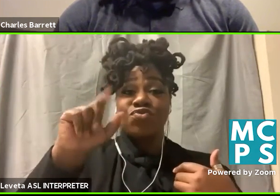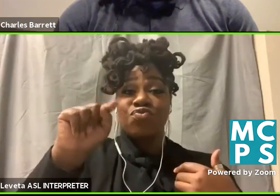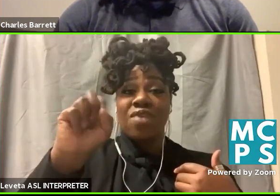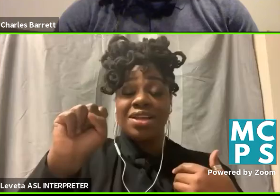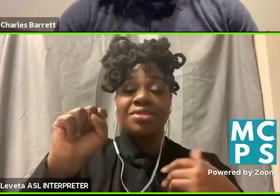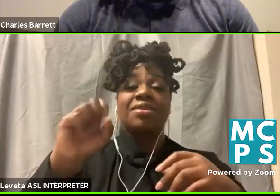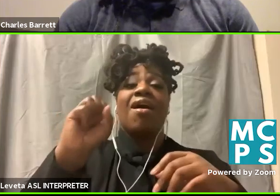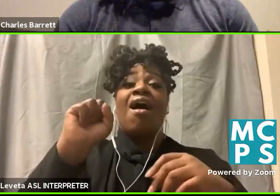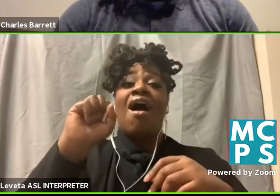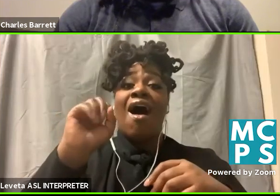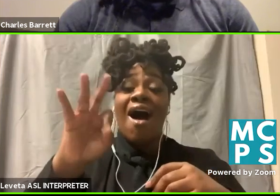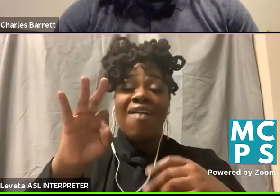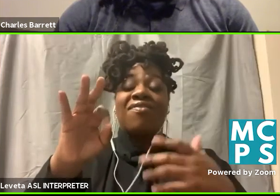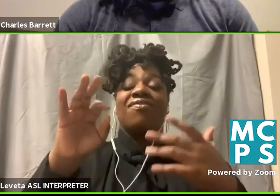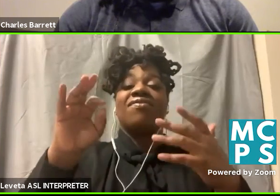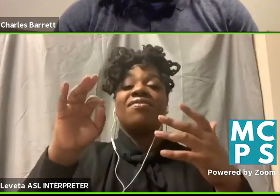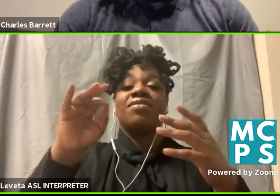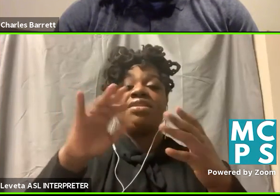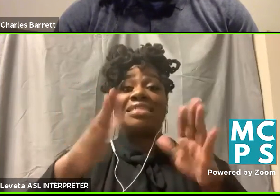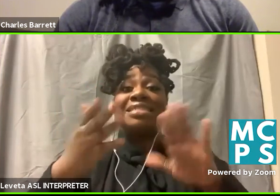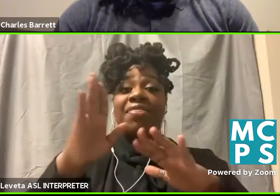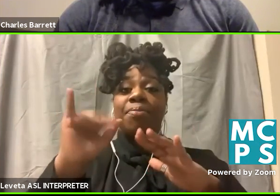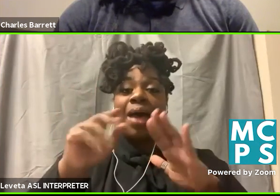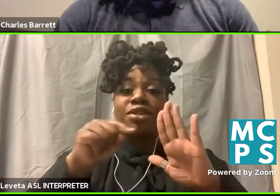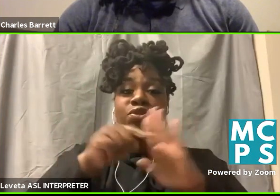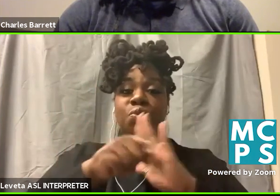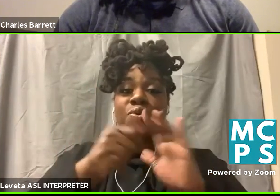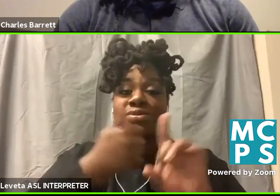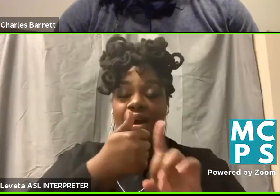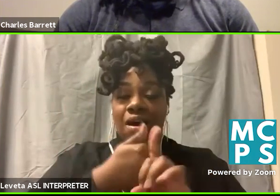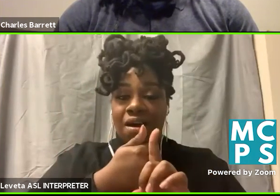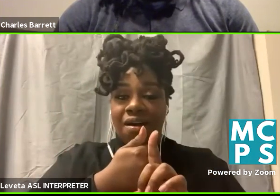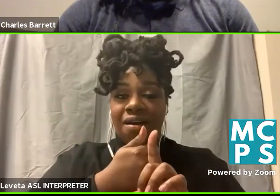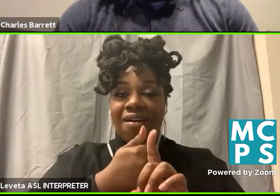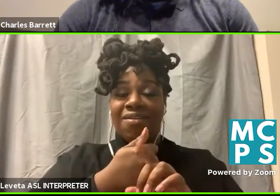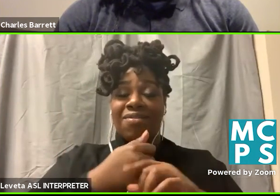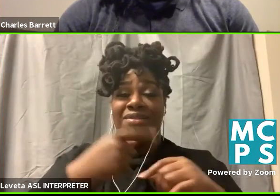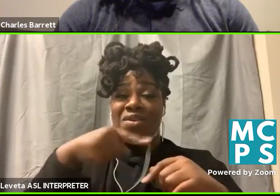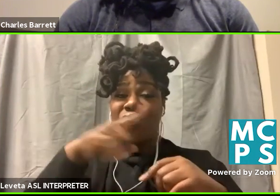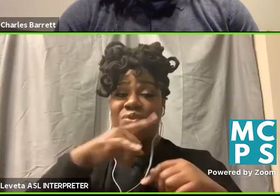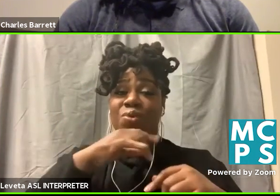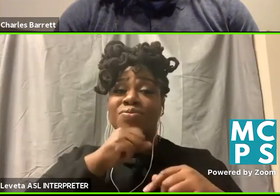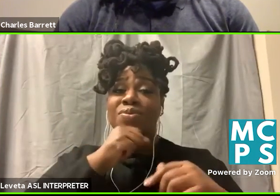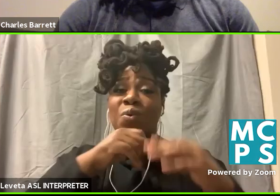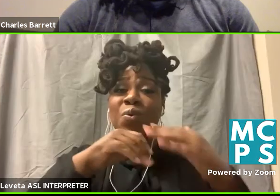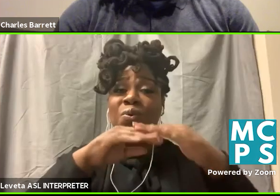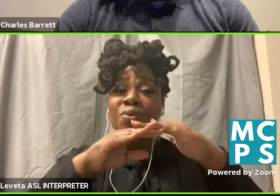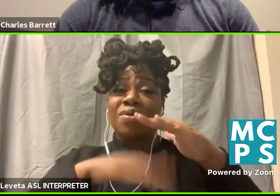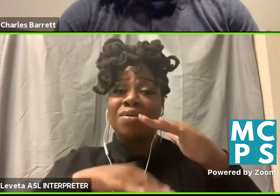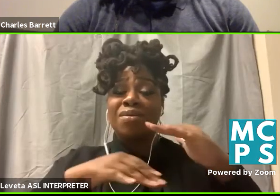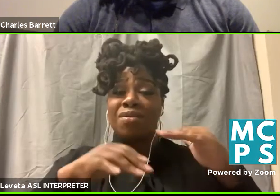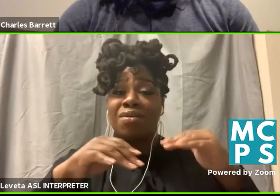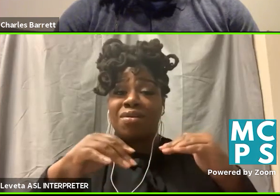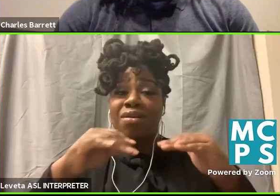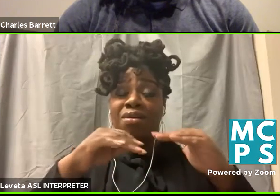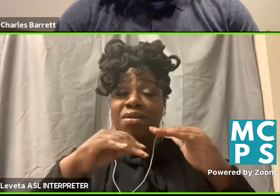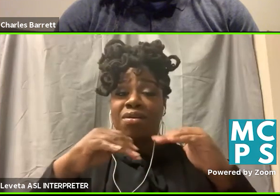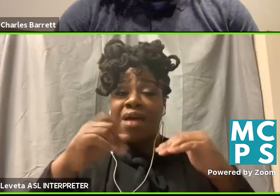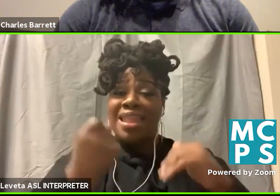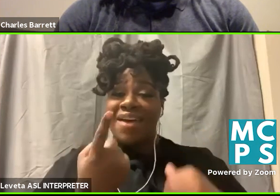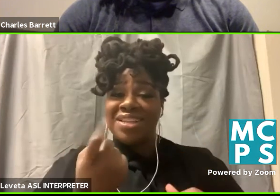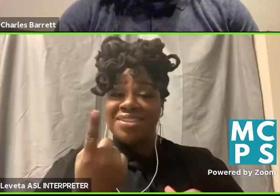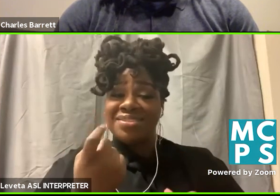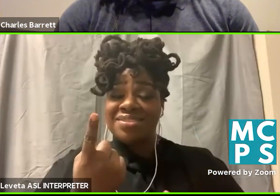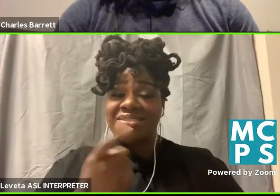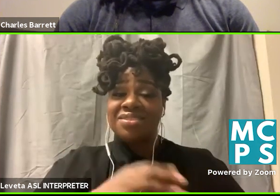other racial groups. And these are individuals who are younger than 11 years of age. And so, because when we think about this, I mean, this